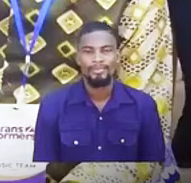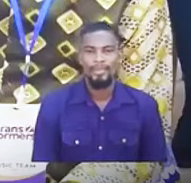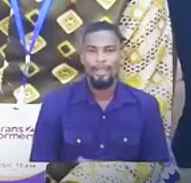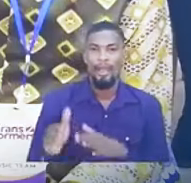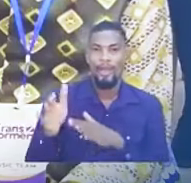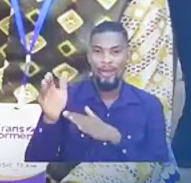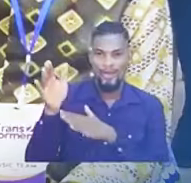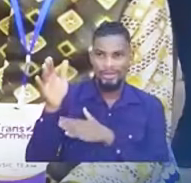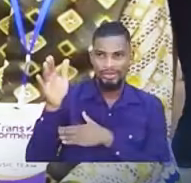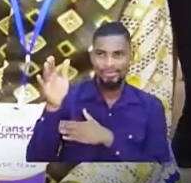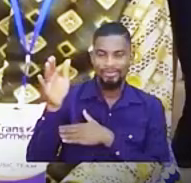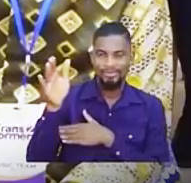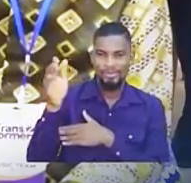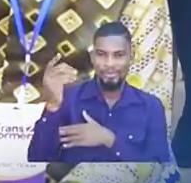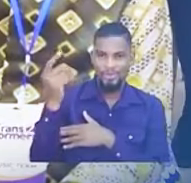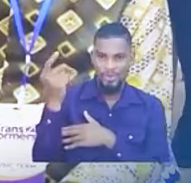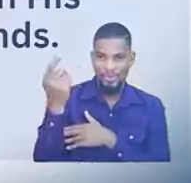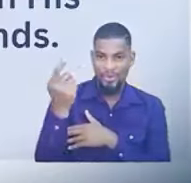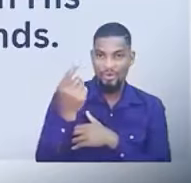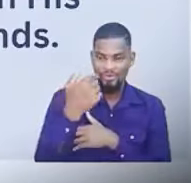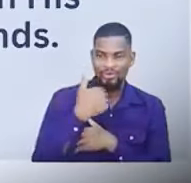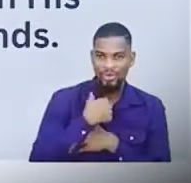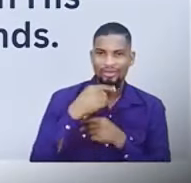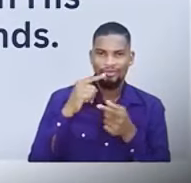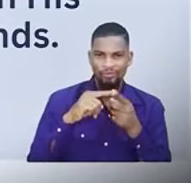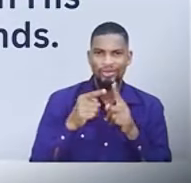God also has friends.